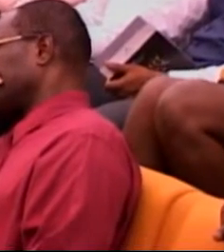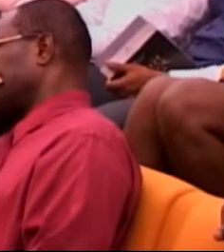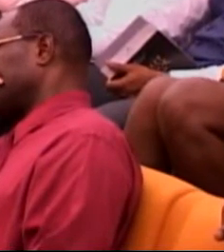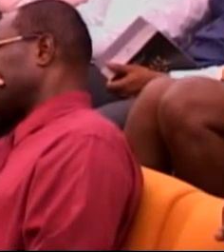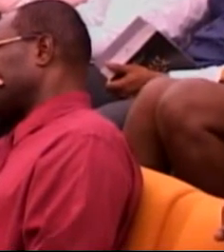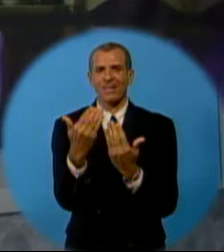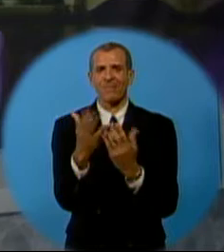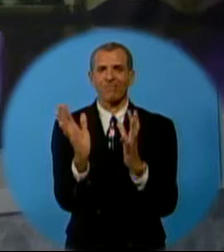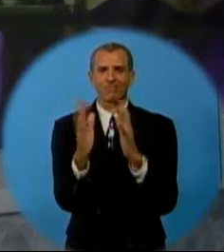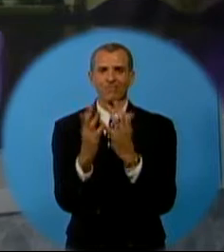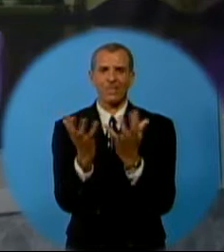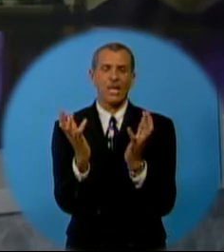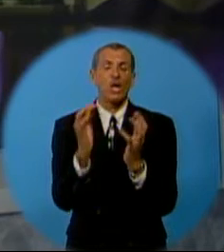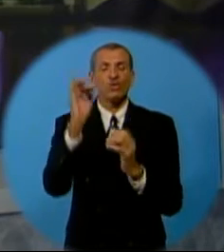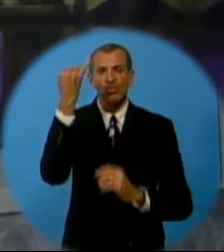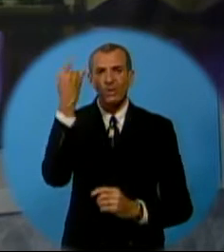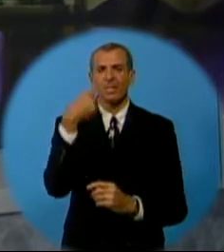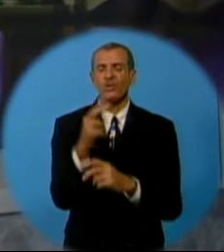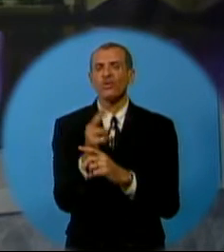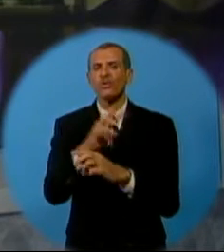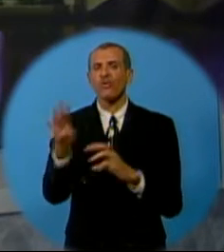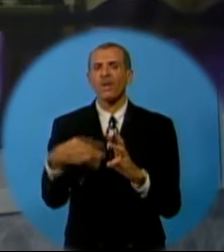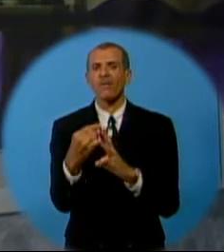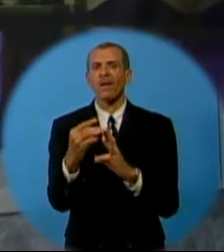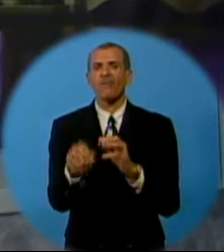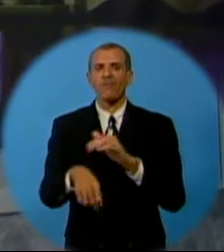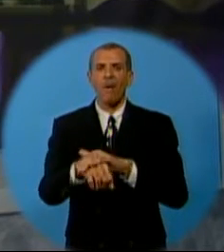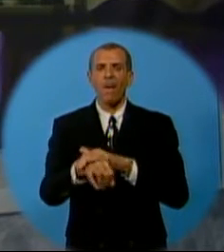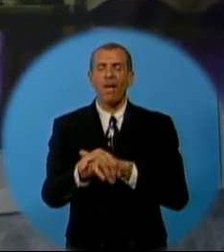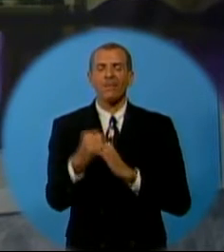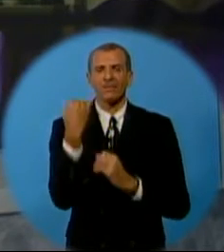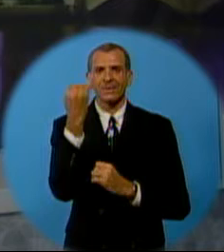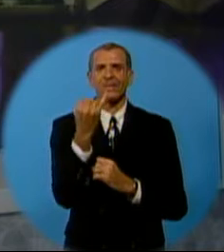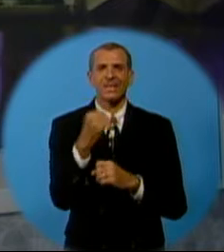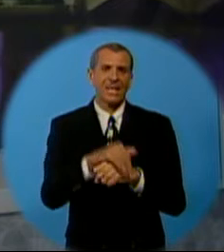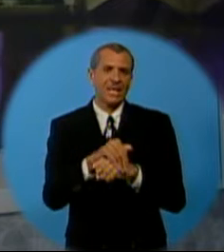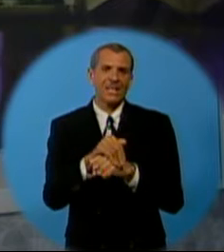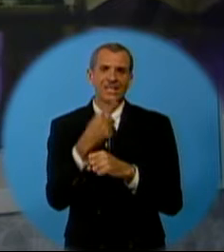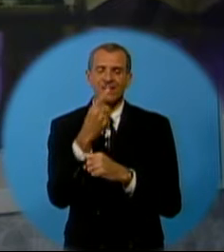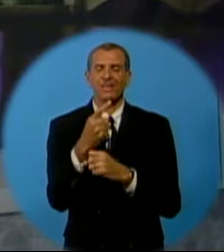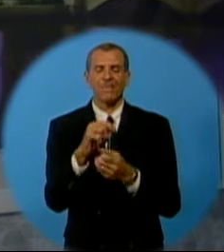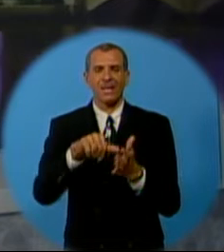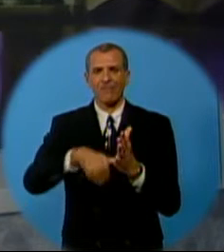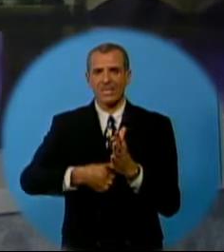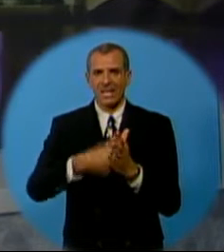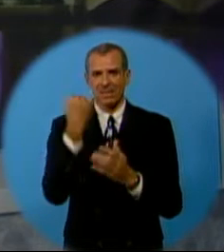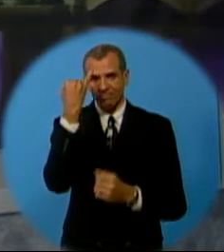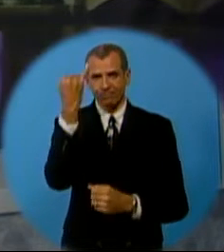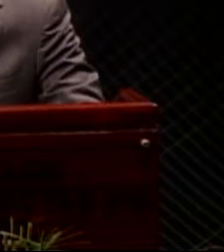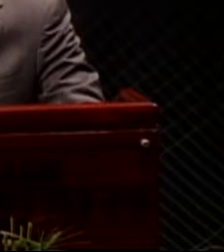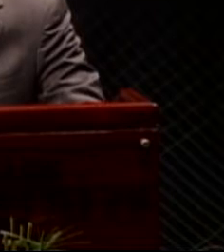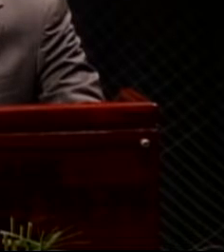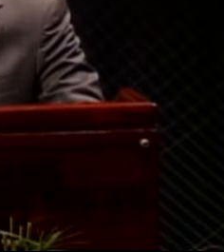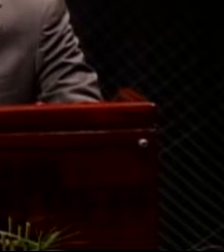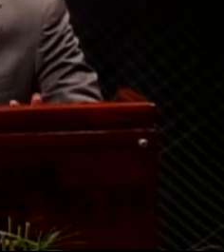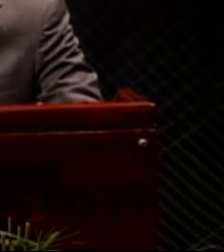simplified forum. Mr. Julian used a World Cup football analogy with the England team to help make his point. Right